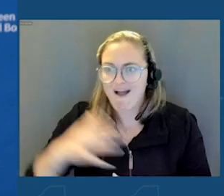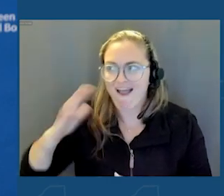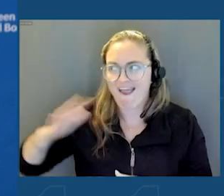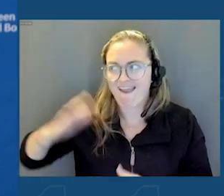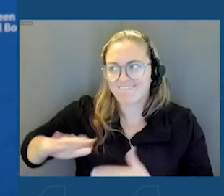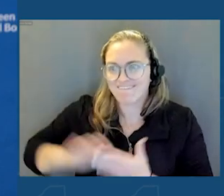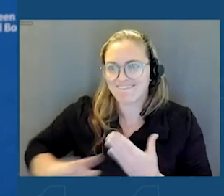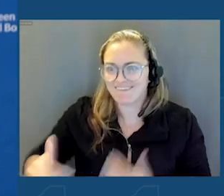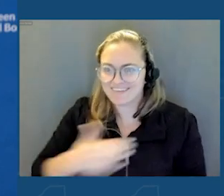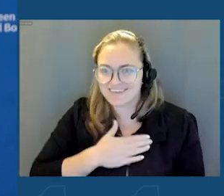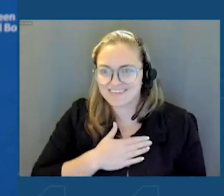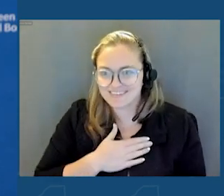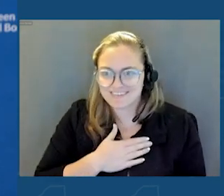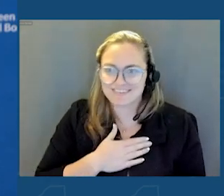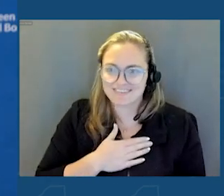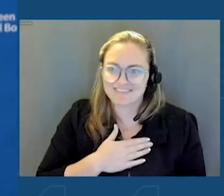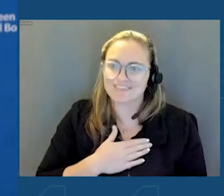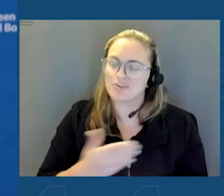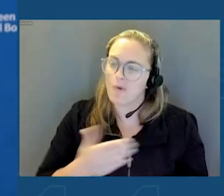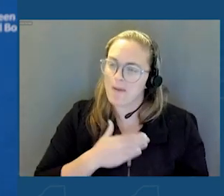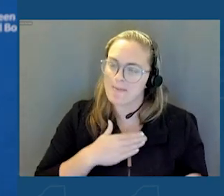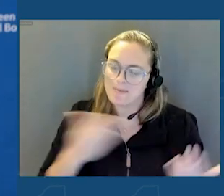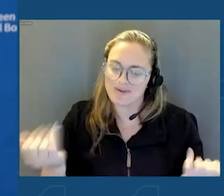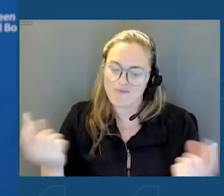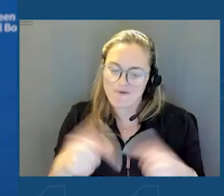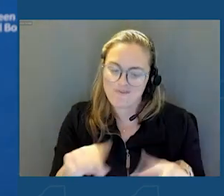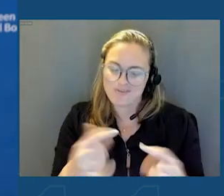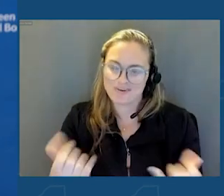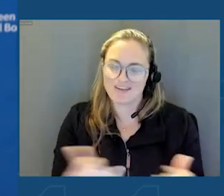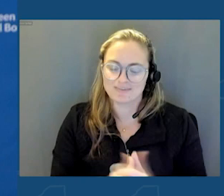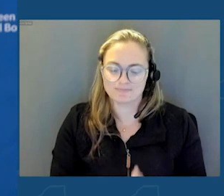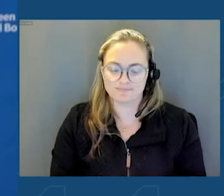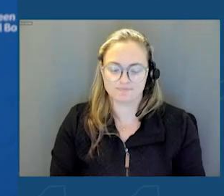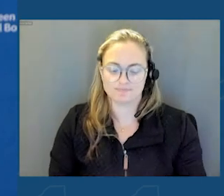with you all today. Thank you to UB. Yes.